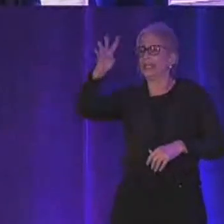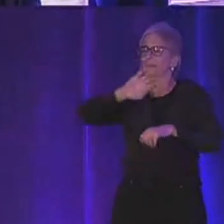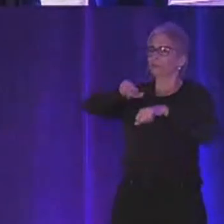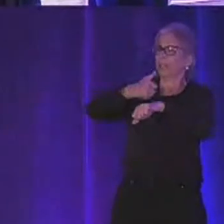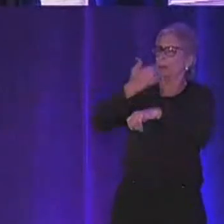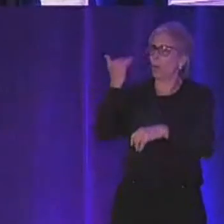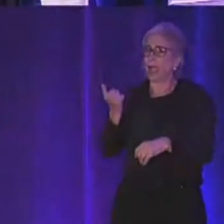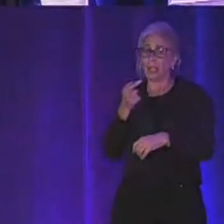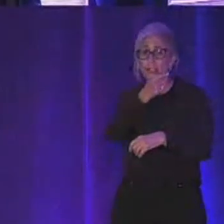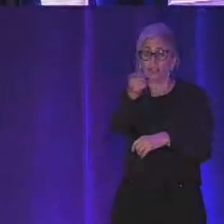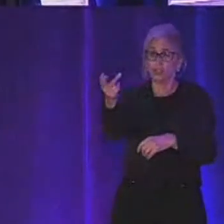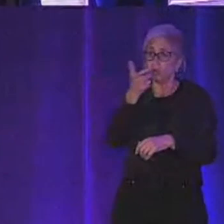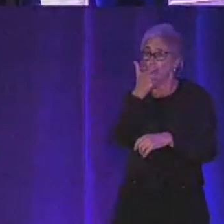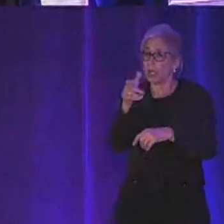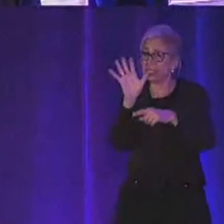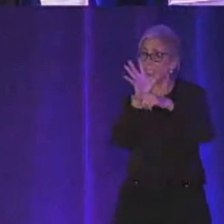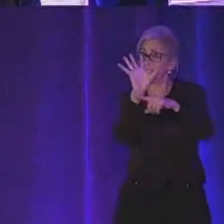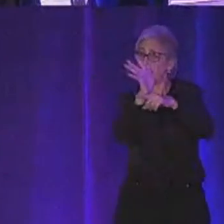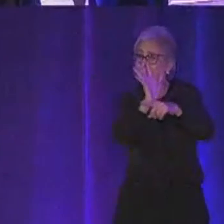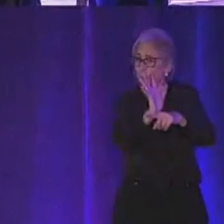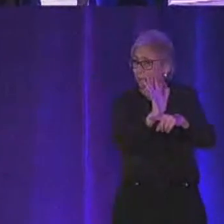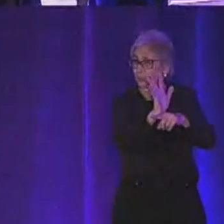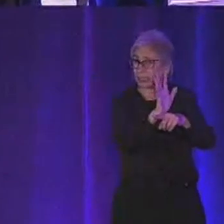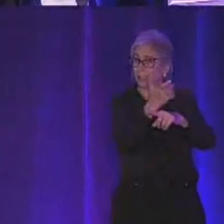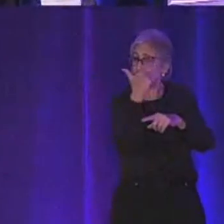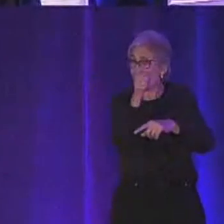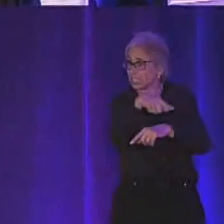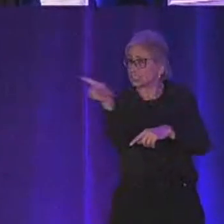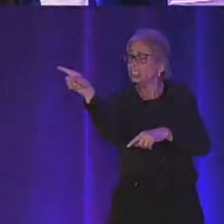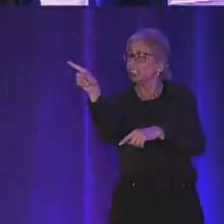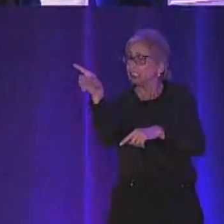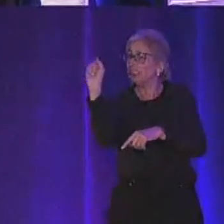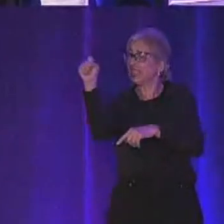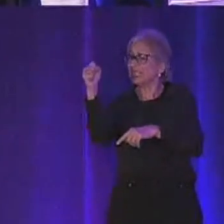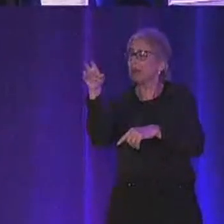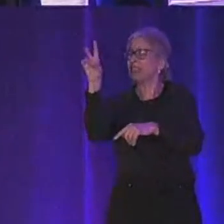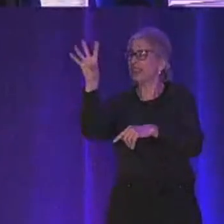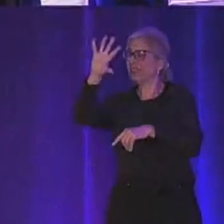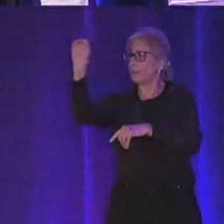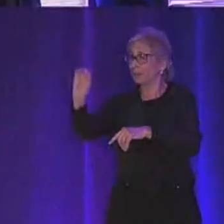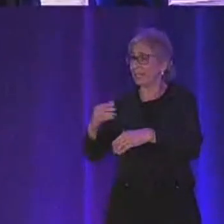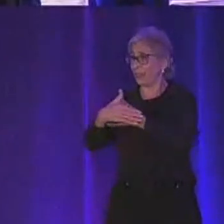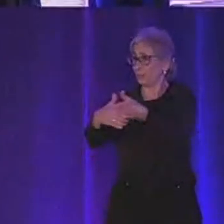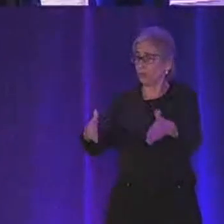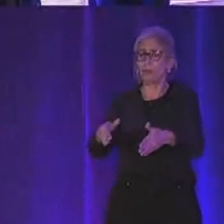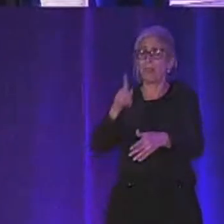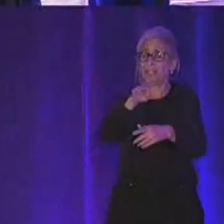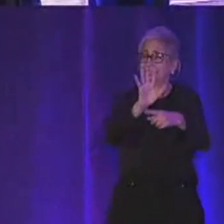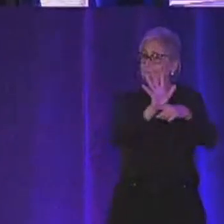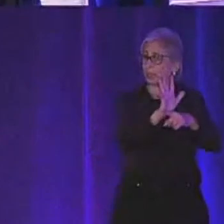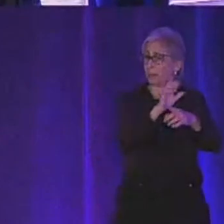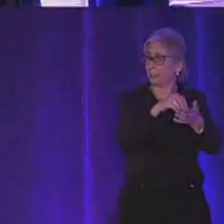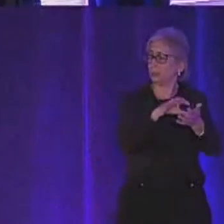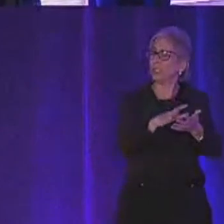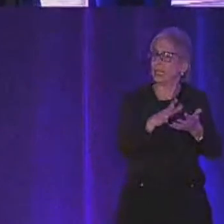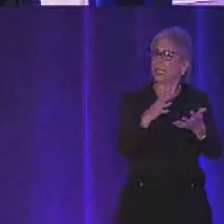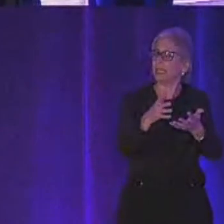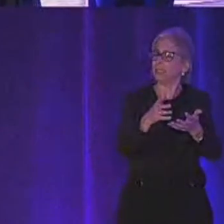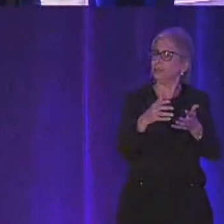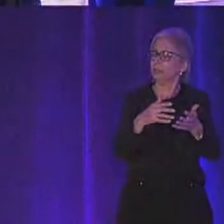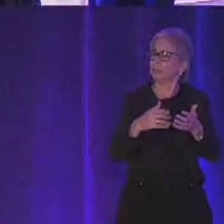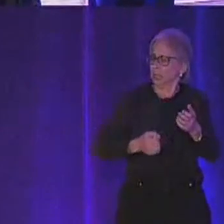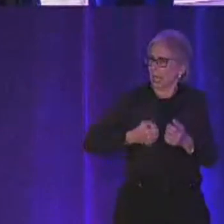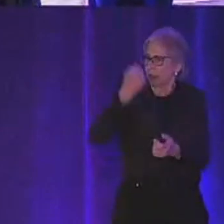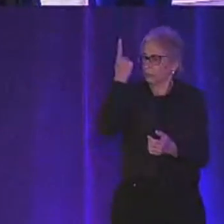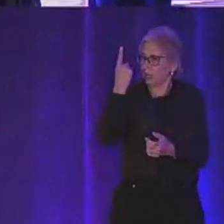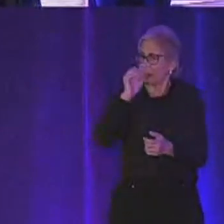how many of you watched the documentary? Yeah, okay, that's about 75% of the room. This documentary made the case for that very